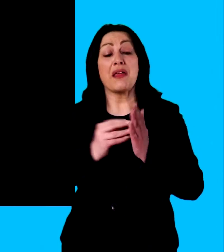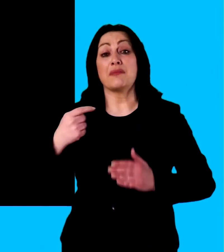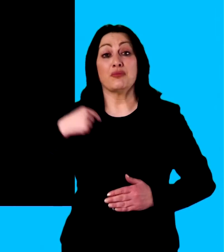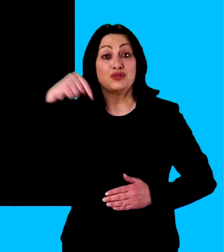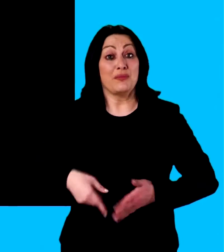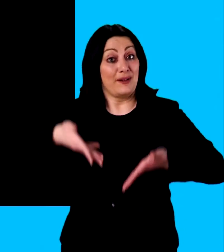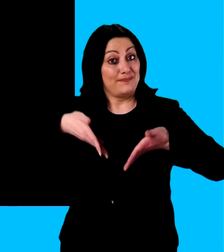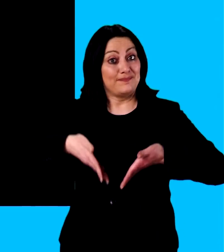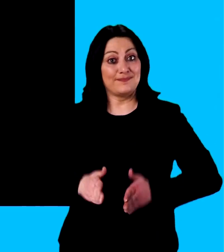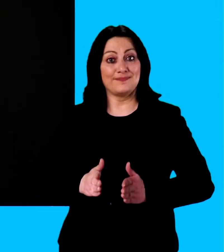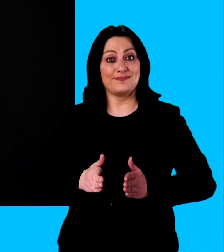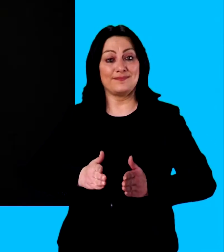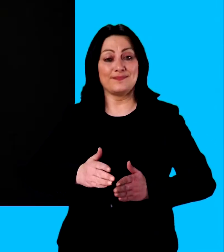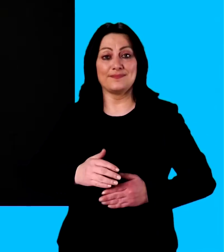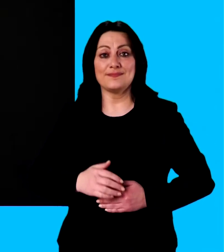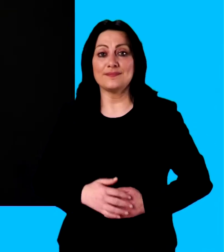Today, I'm being born.